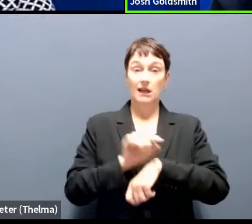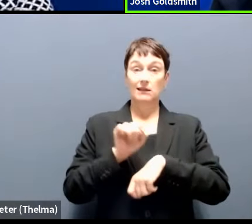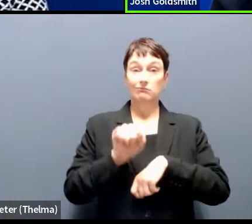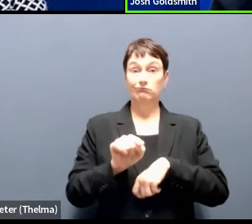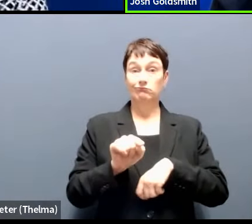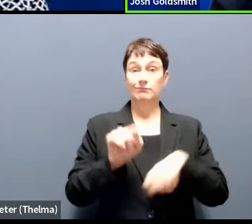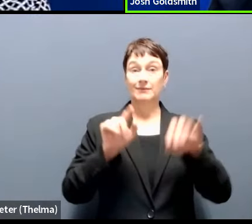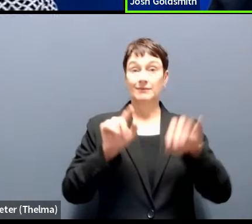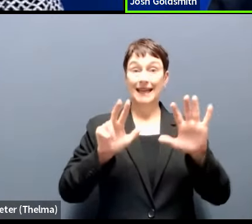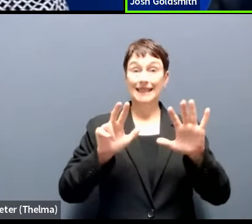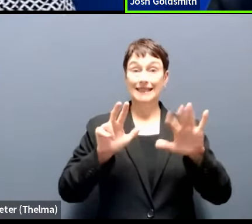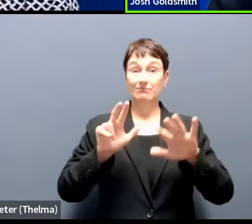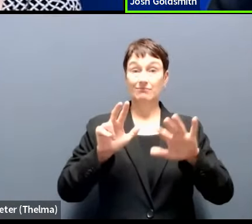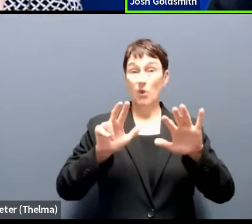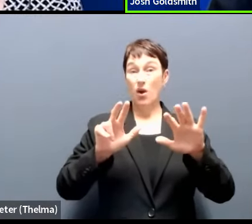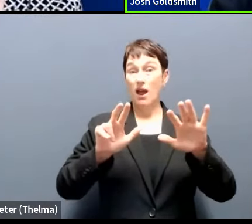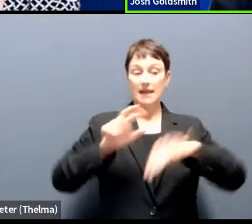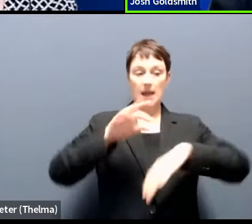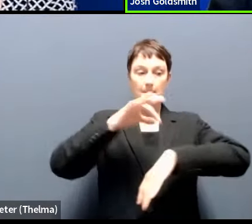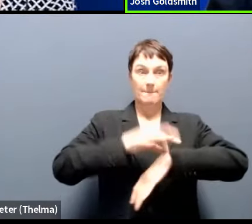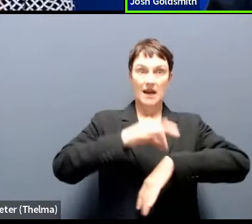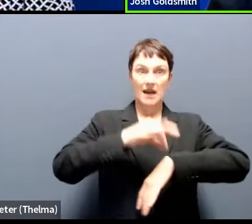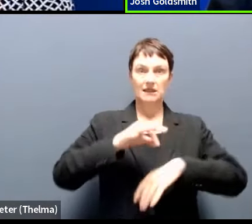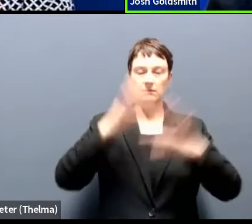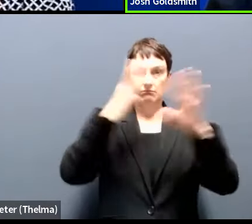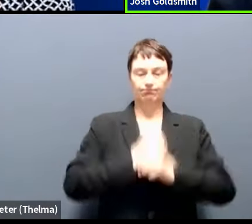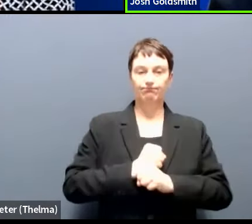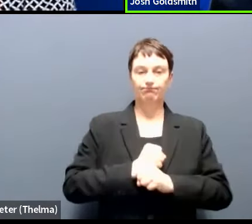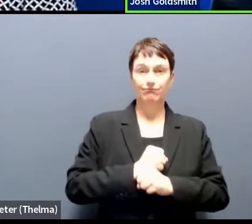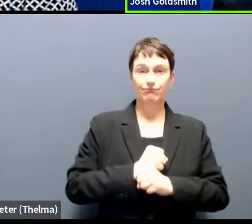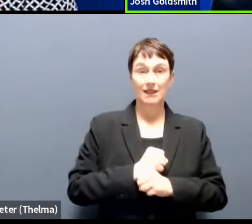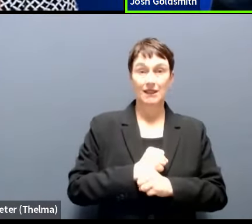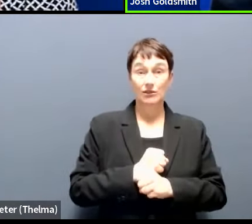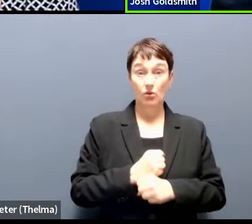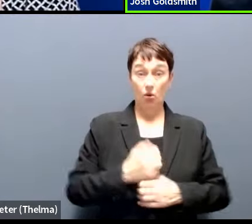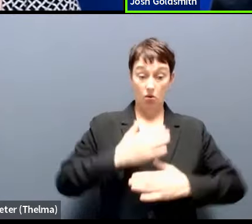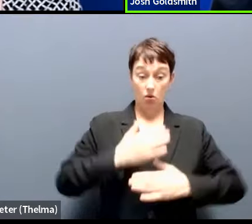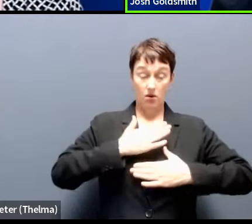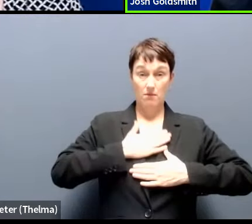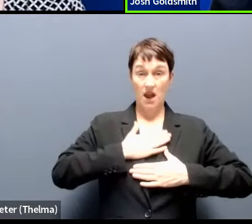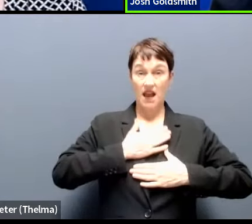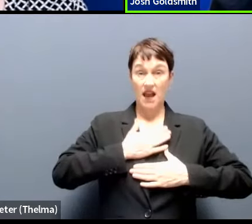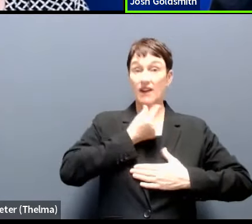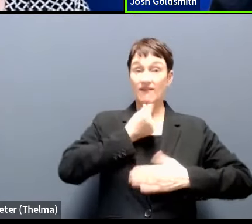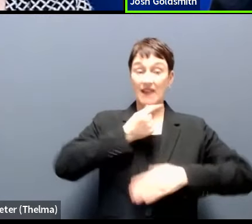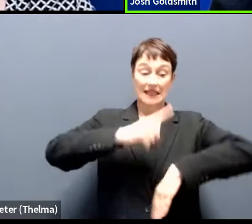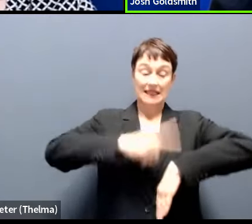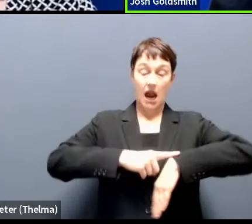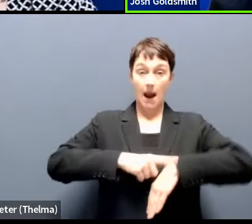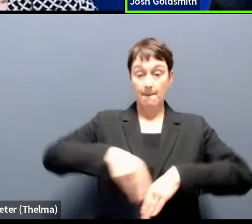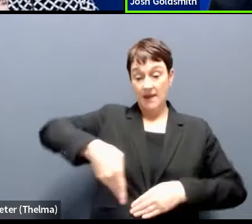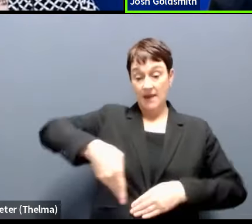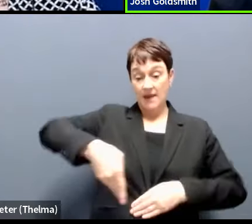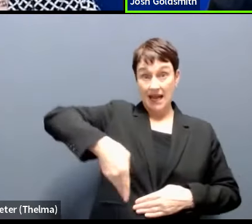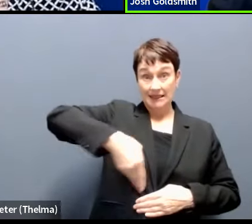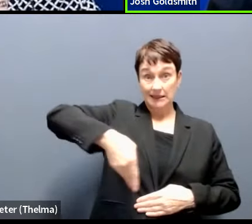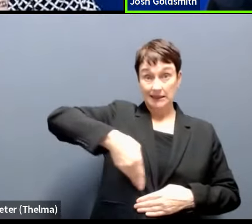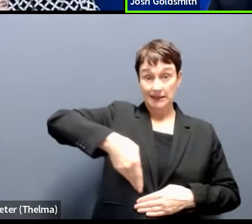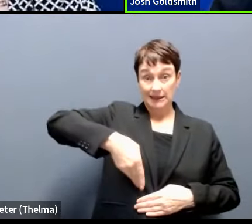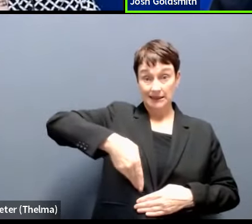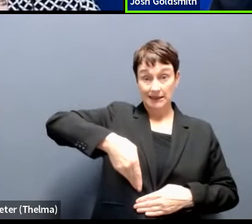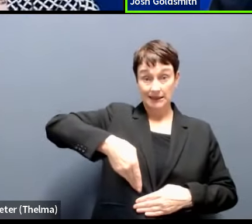at midnight, my time tonight. And if you want to save 50 euros, this is the perfect time to do